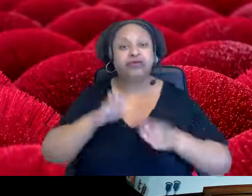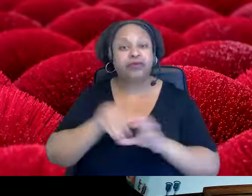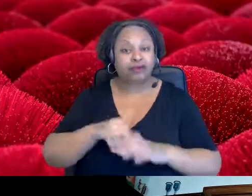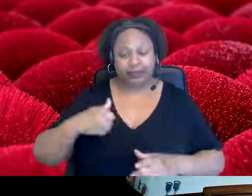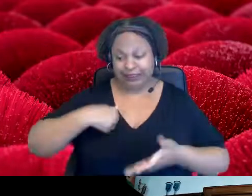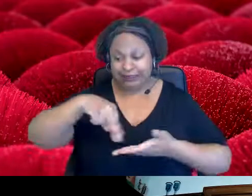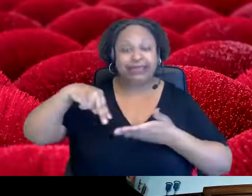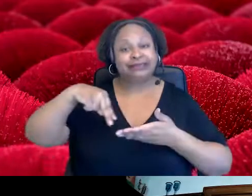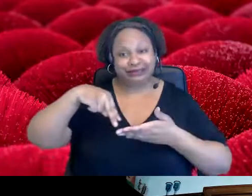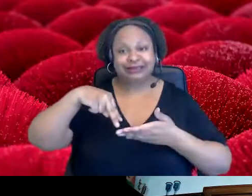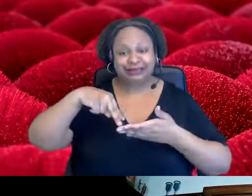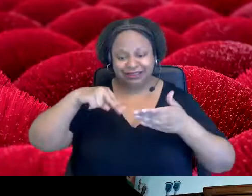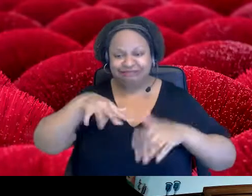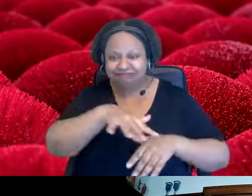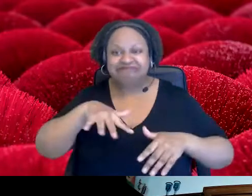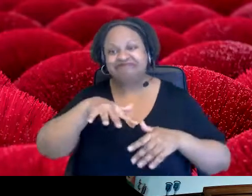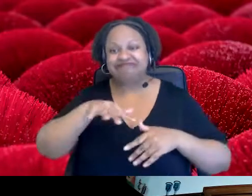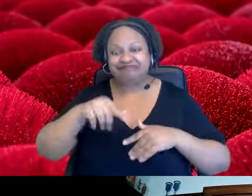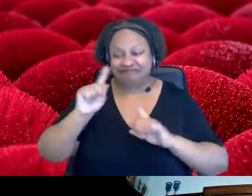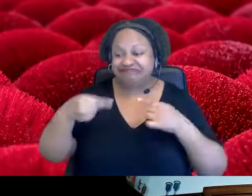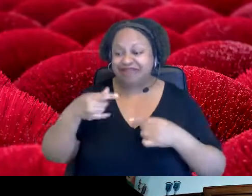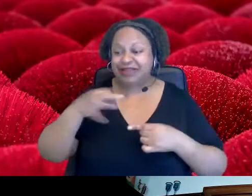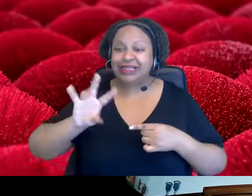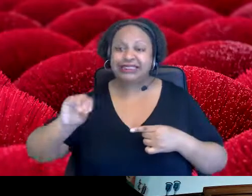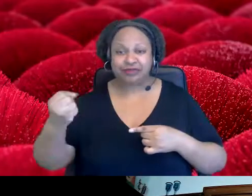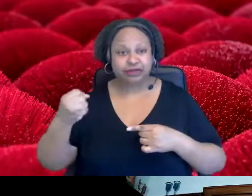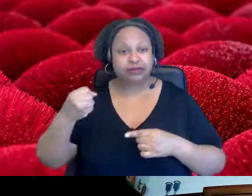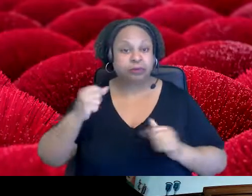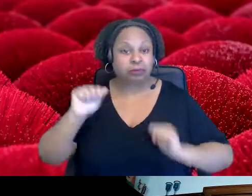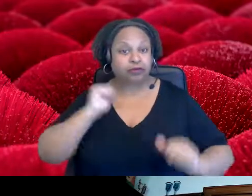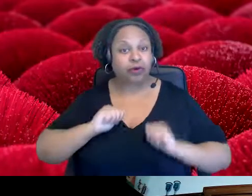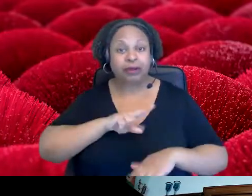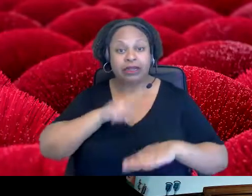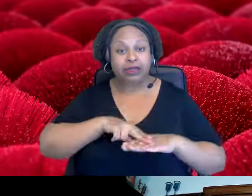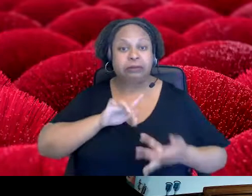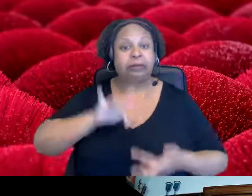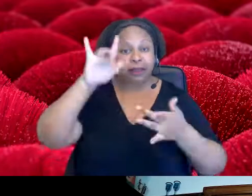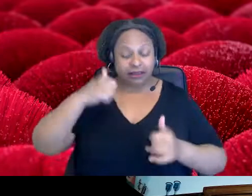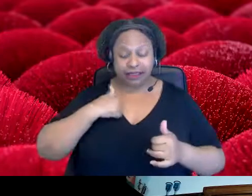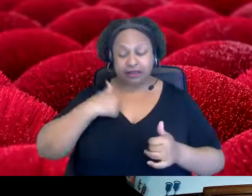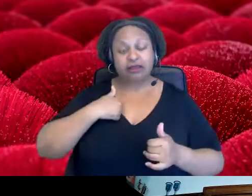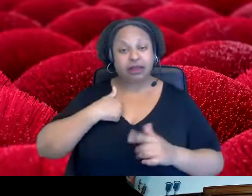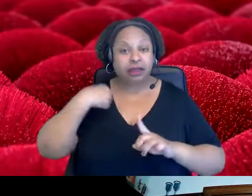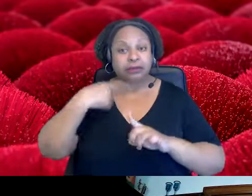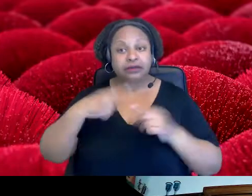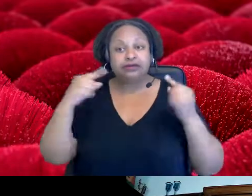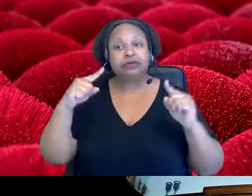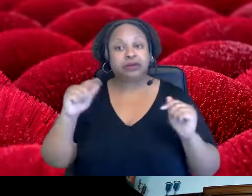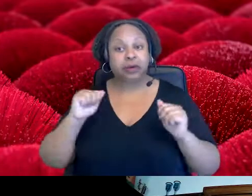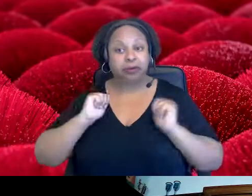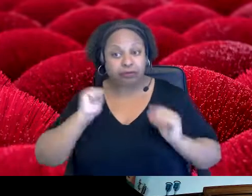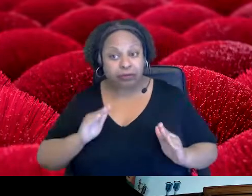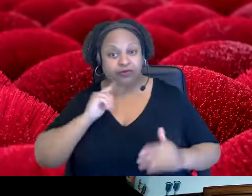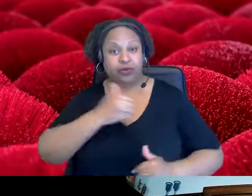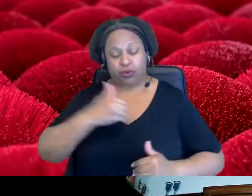1970s. She's performed with the National Ballet of Canada and as a featured performer with both Toronto